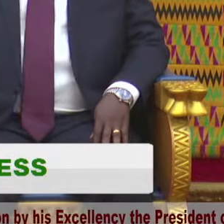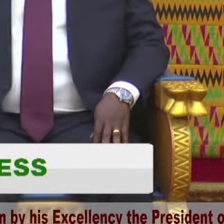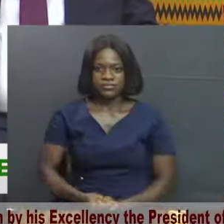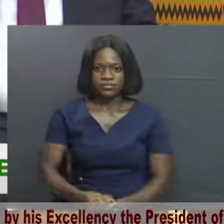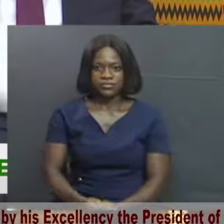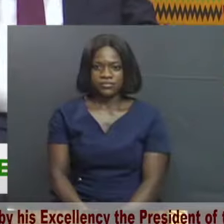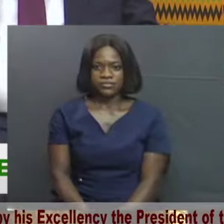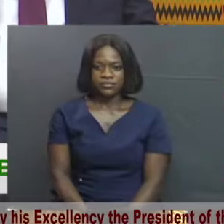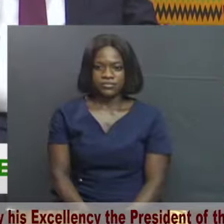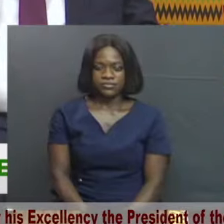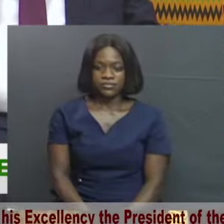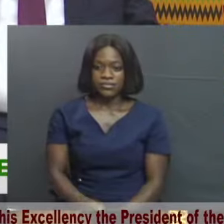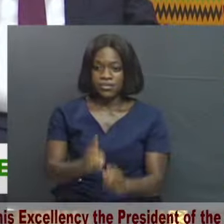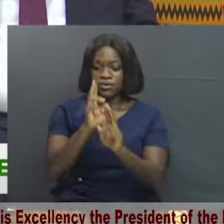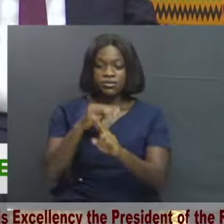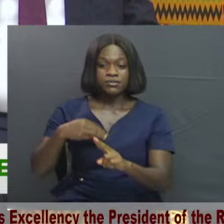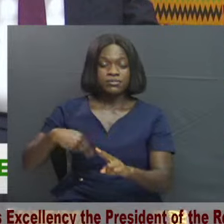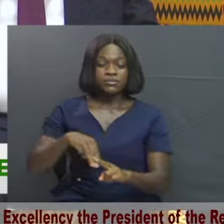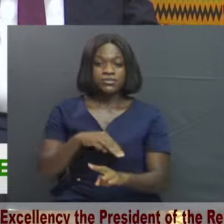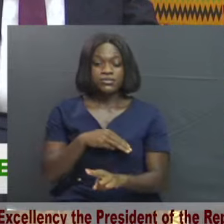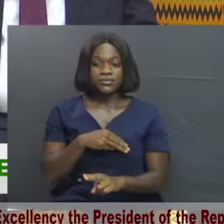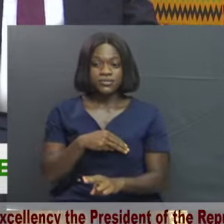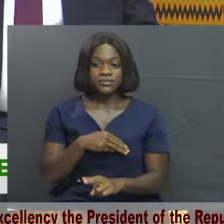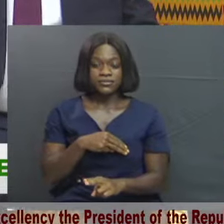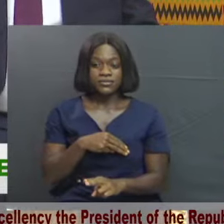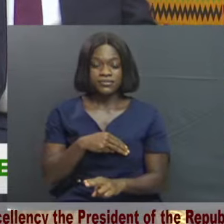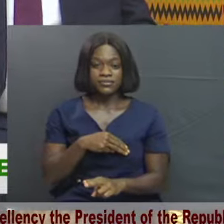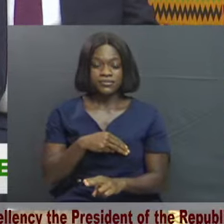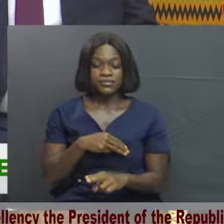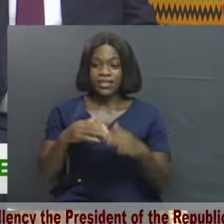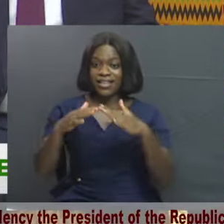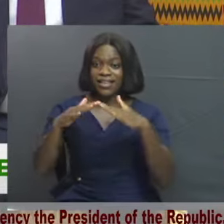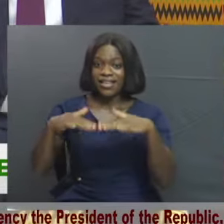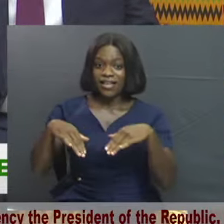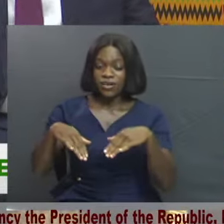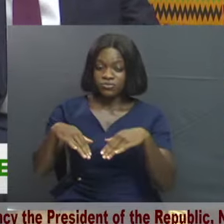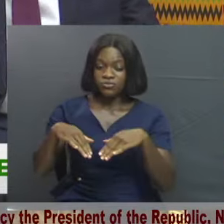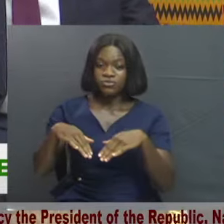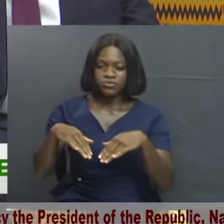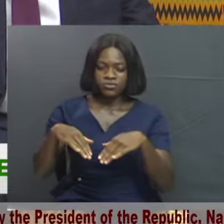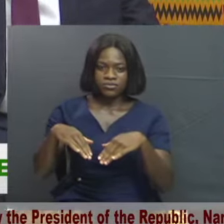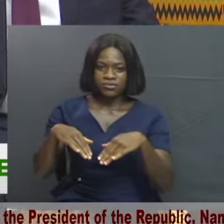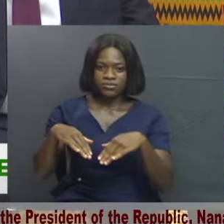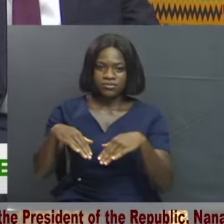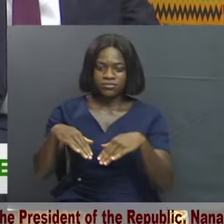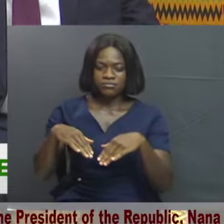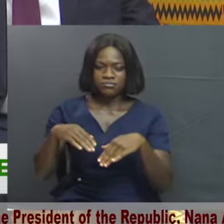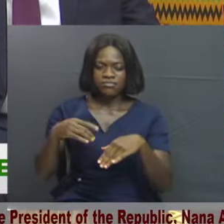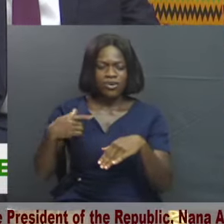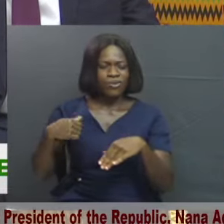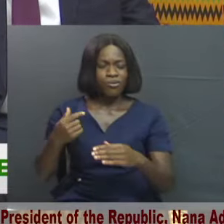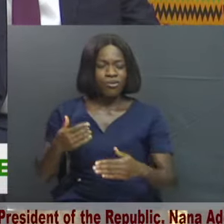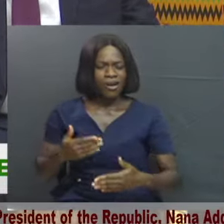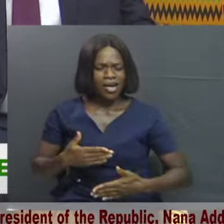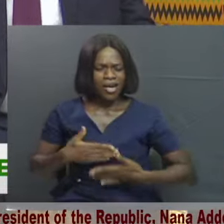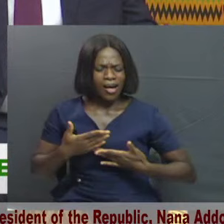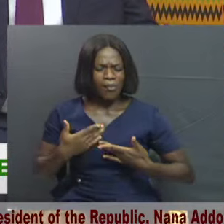business honorable members the house is extremely